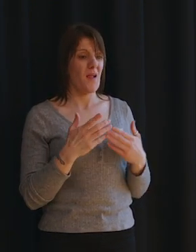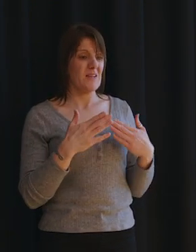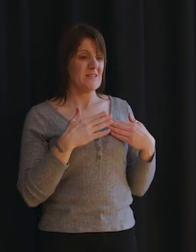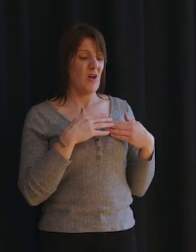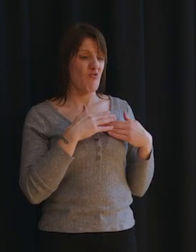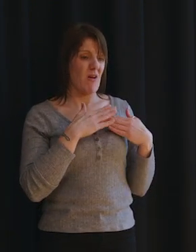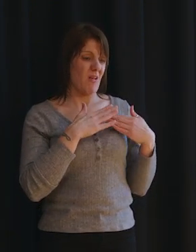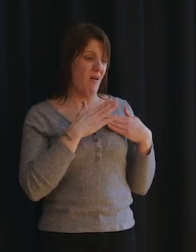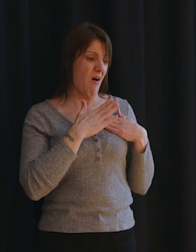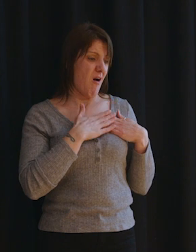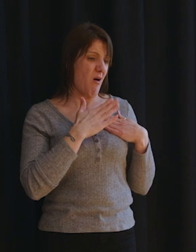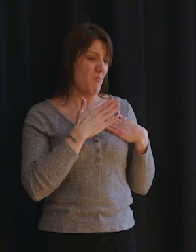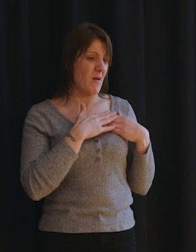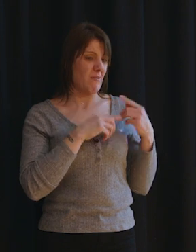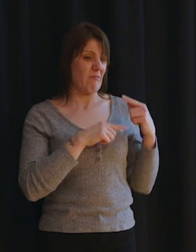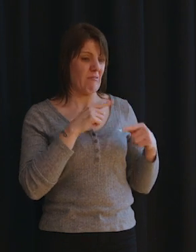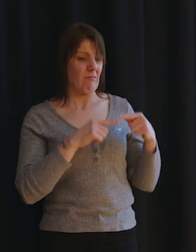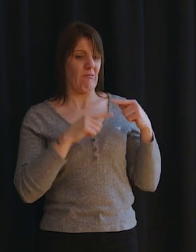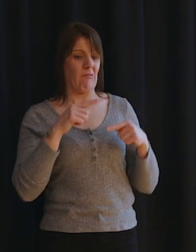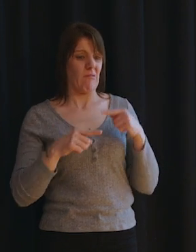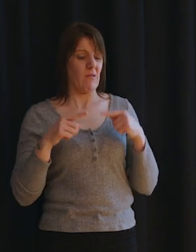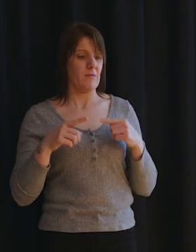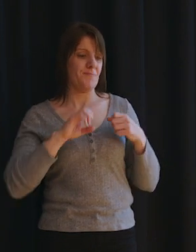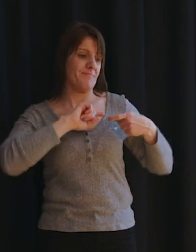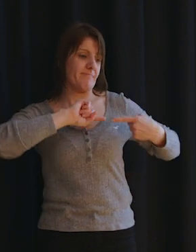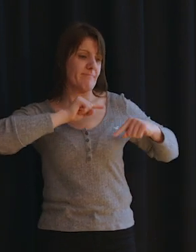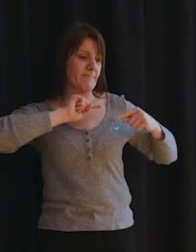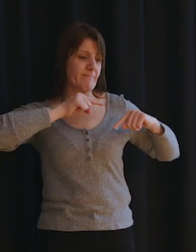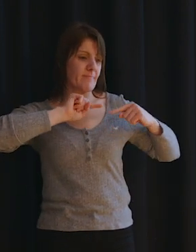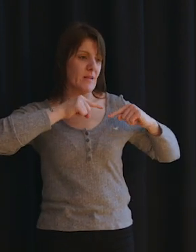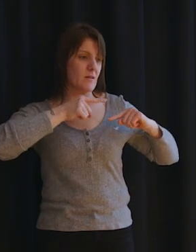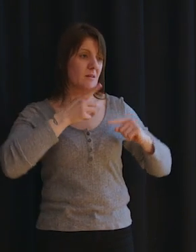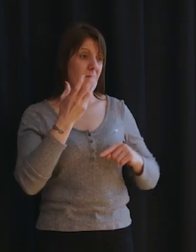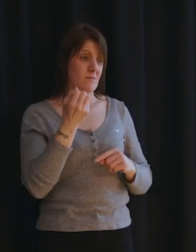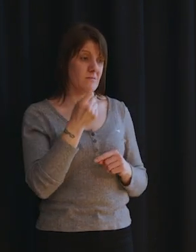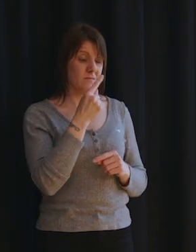and potentially leading to things like heart attacks as well.